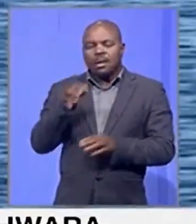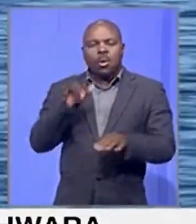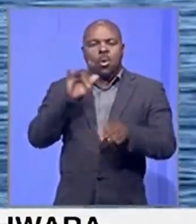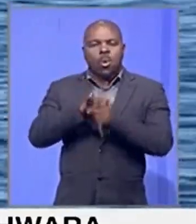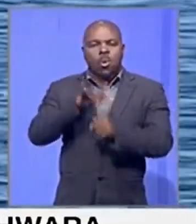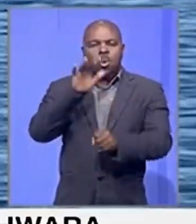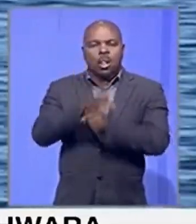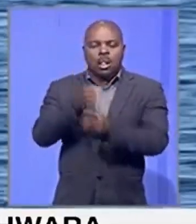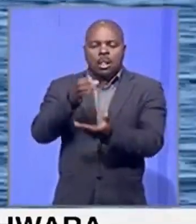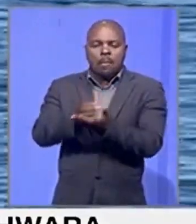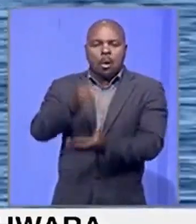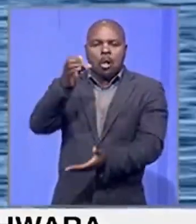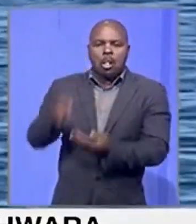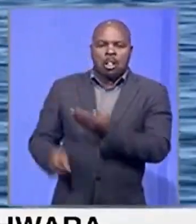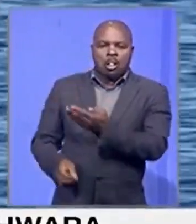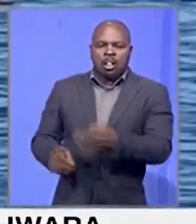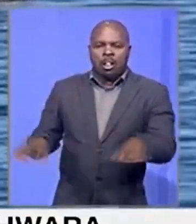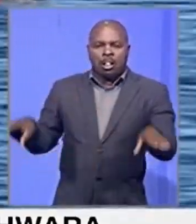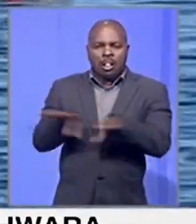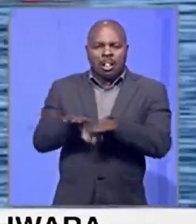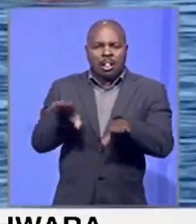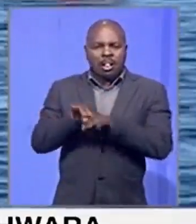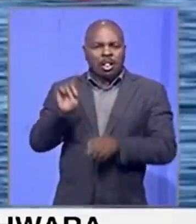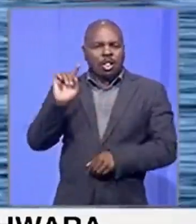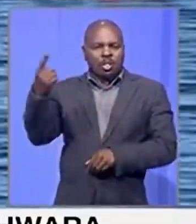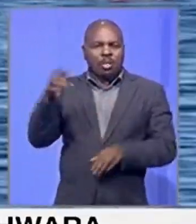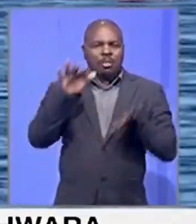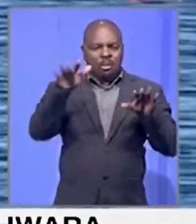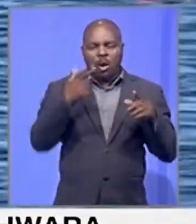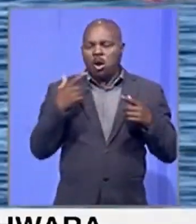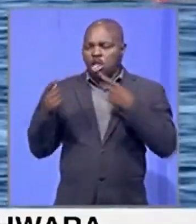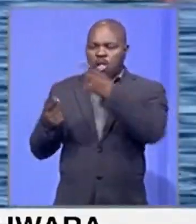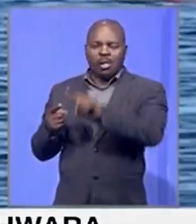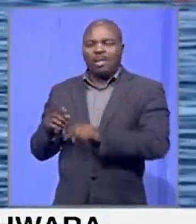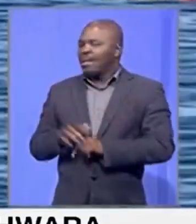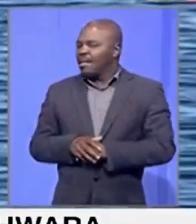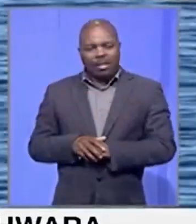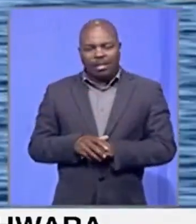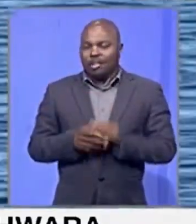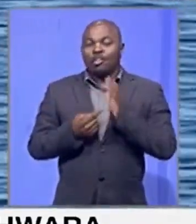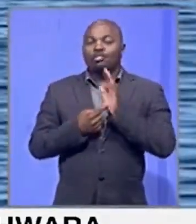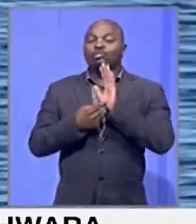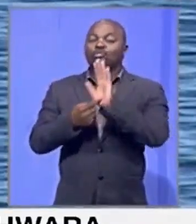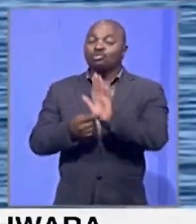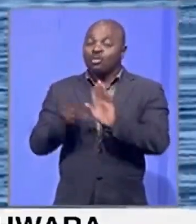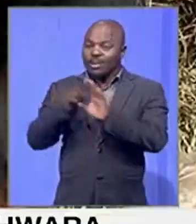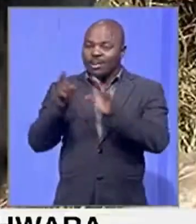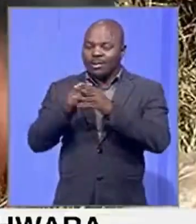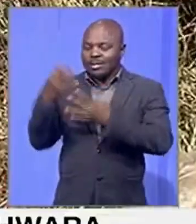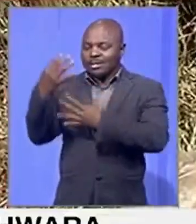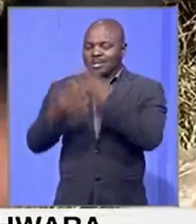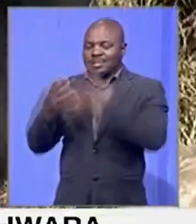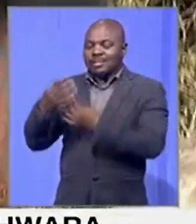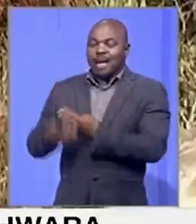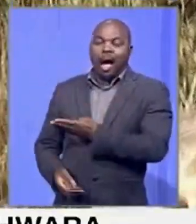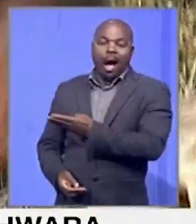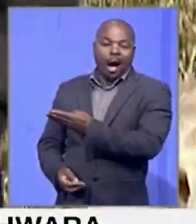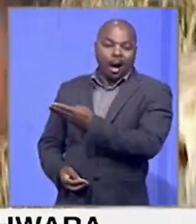dinotsididi. Nya, ga se matlakala fela a latlhetsweng ke batho. Ke sona sesupo sa fa matlo a latlhetsweng gona.